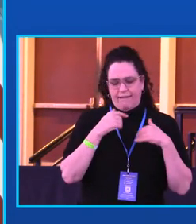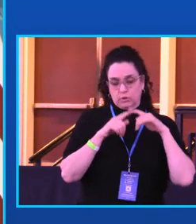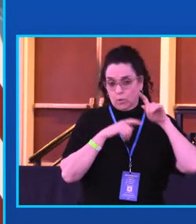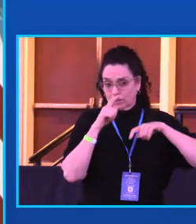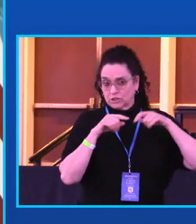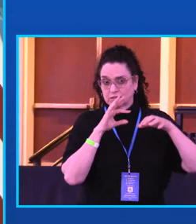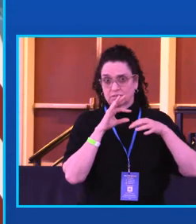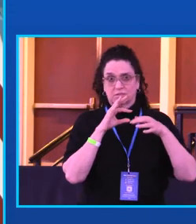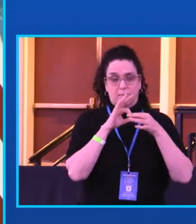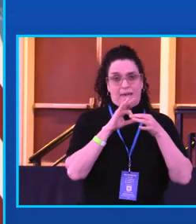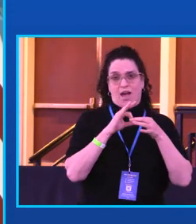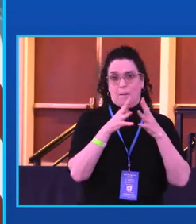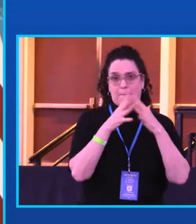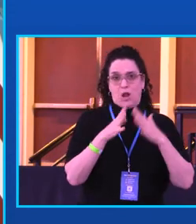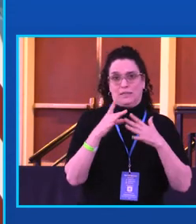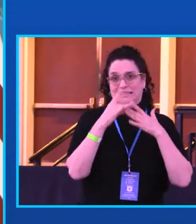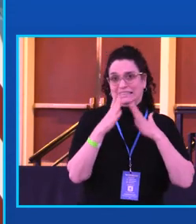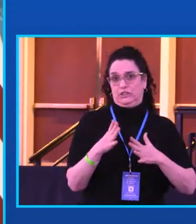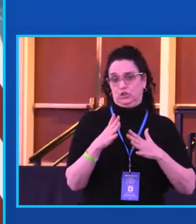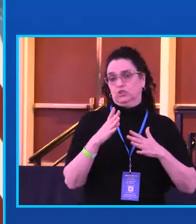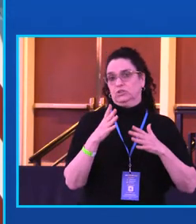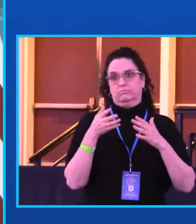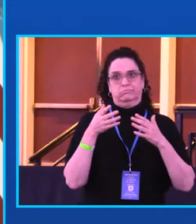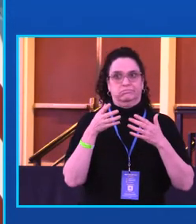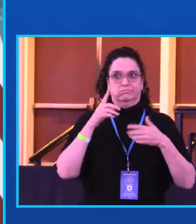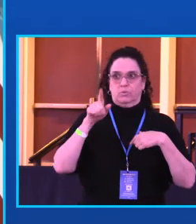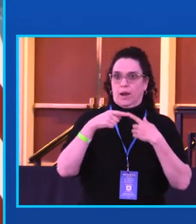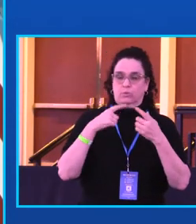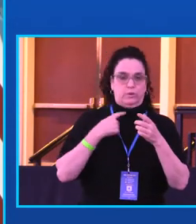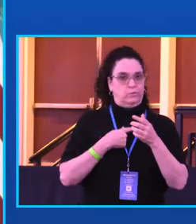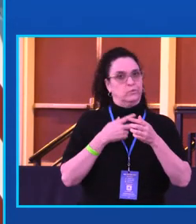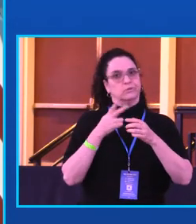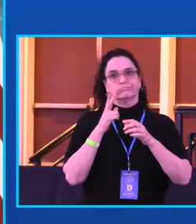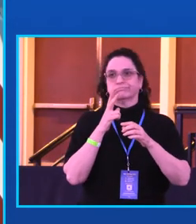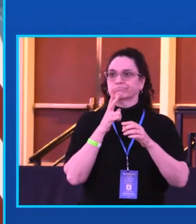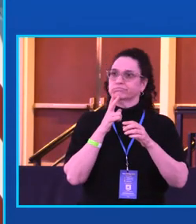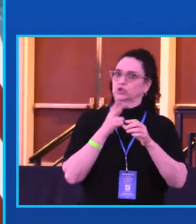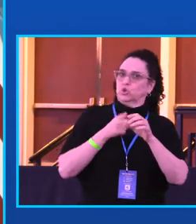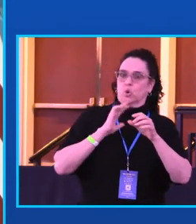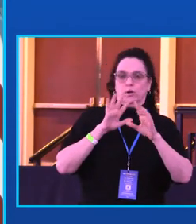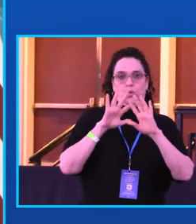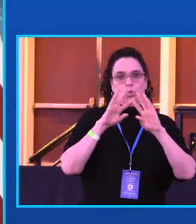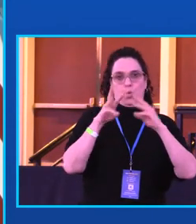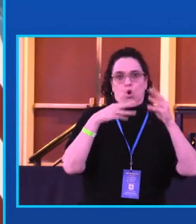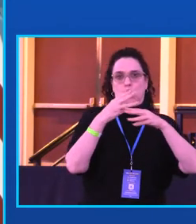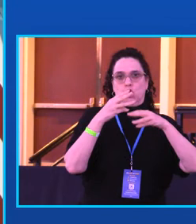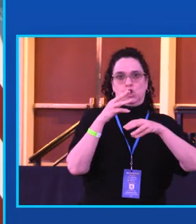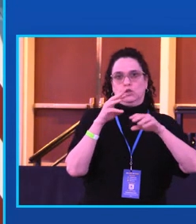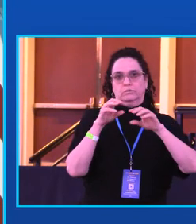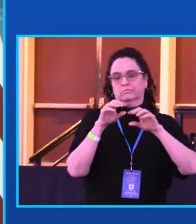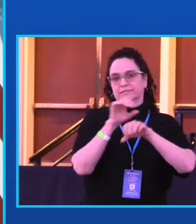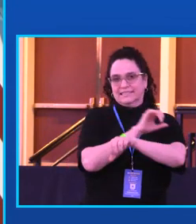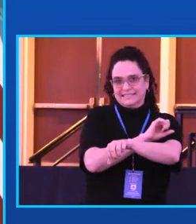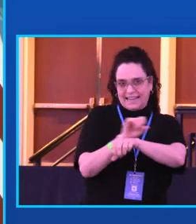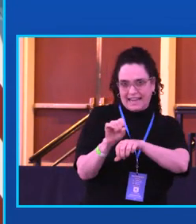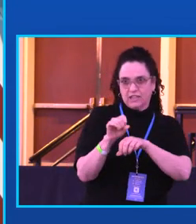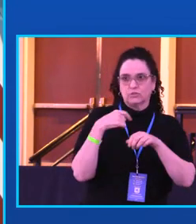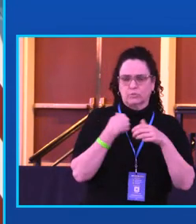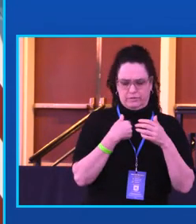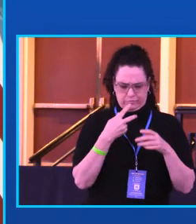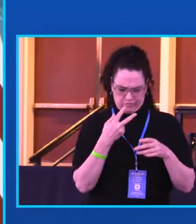stage. We had a plan to get America back on track with the support of the American